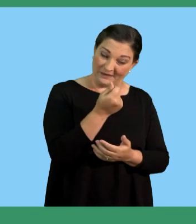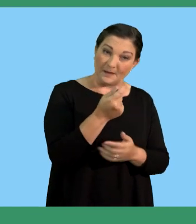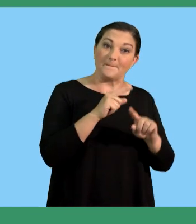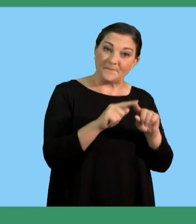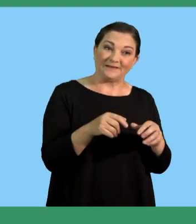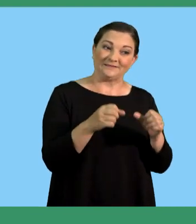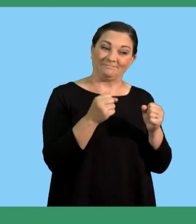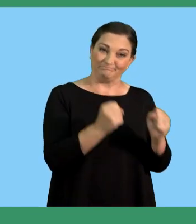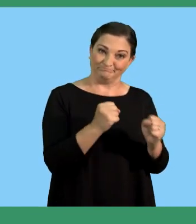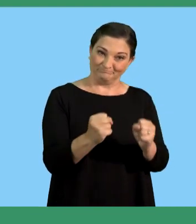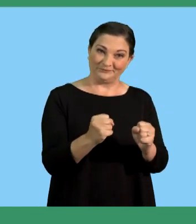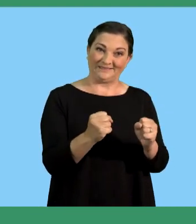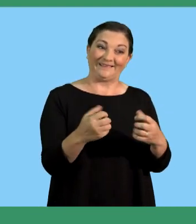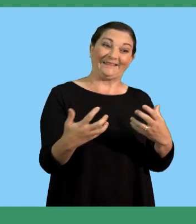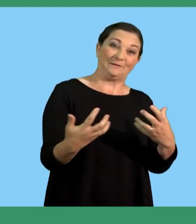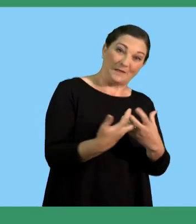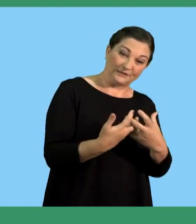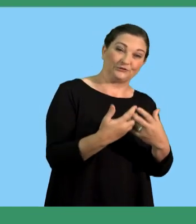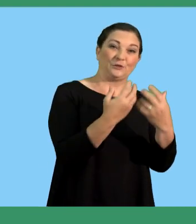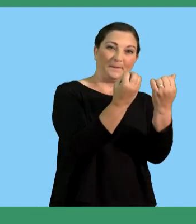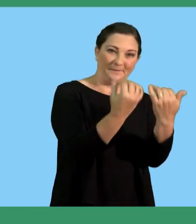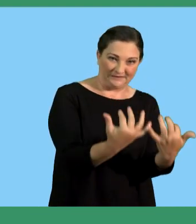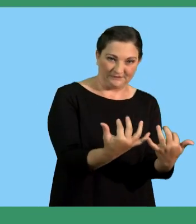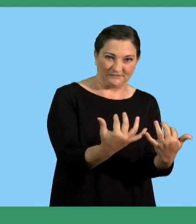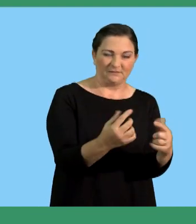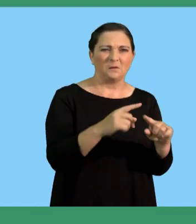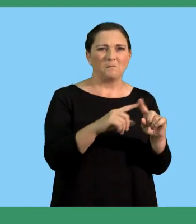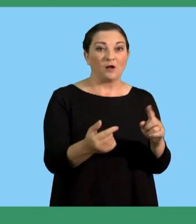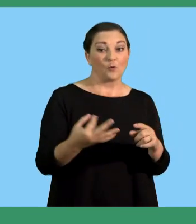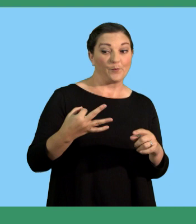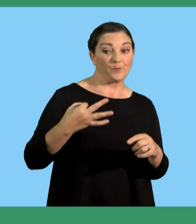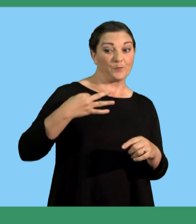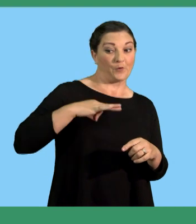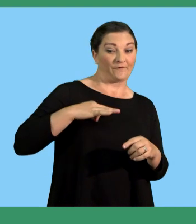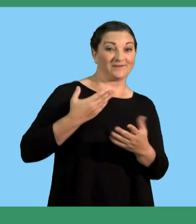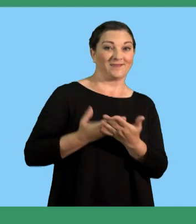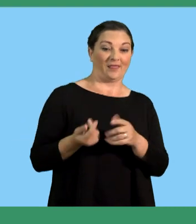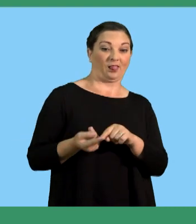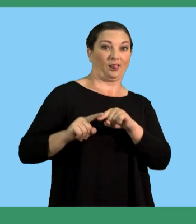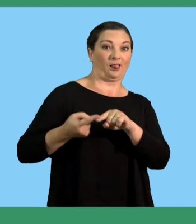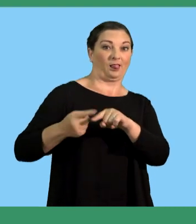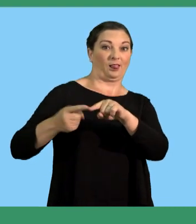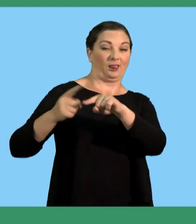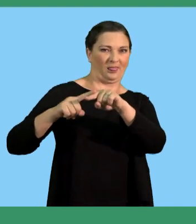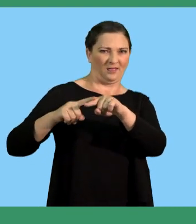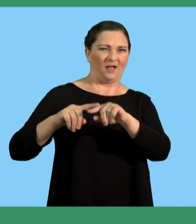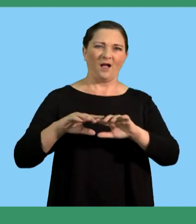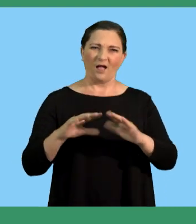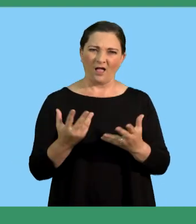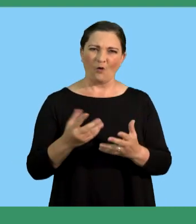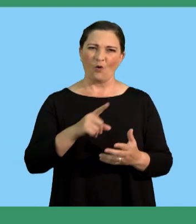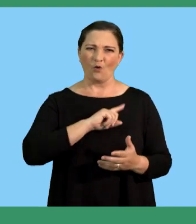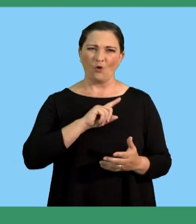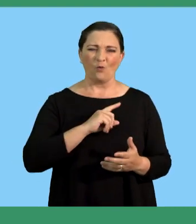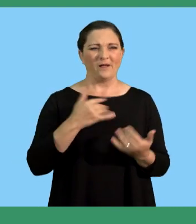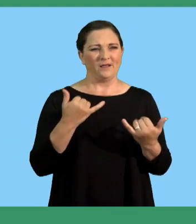to the budget, and they find ways of increasing the profits of the business through passive